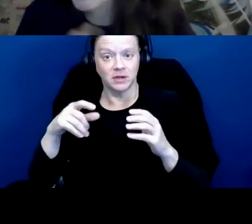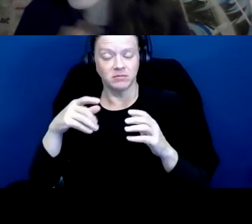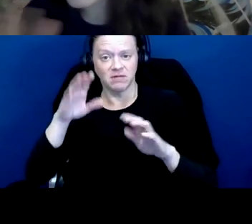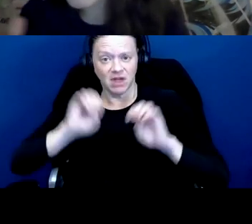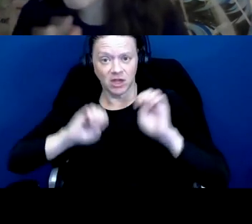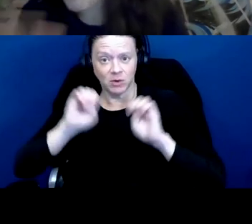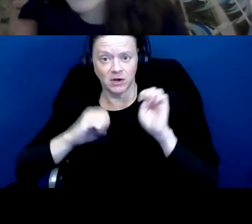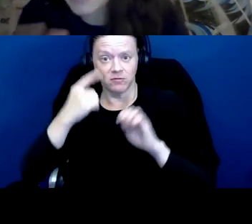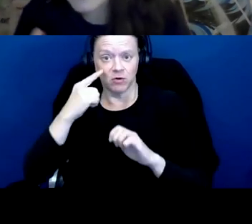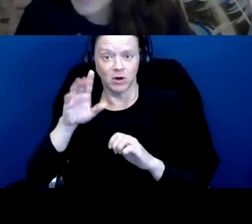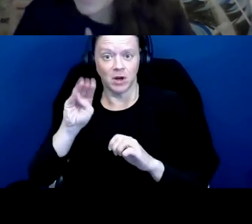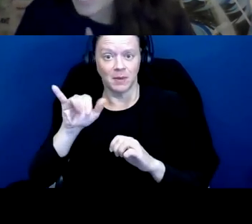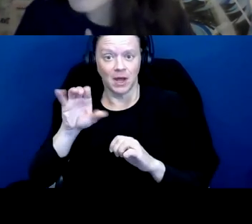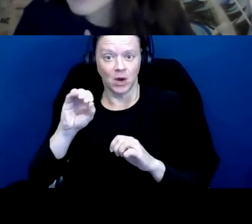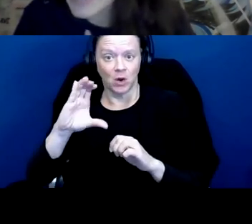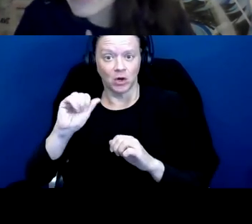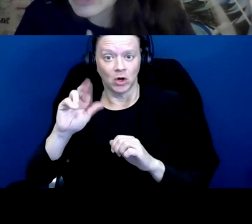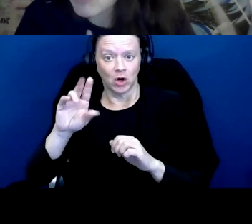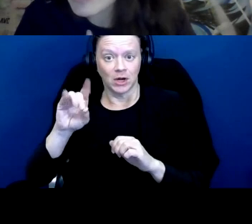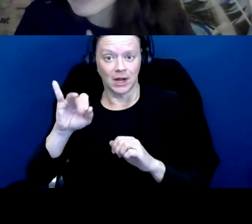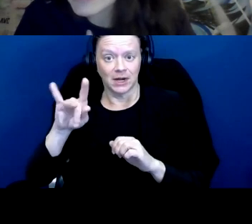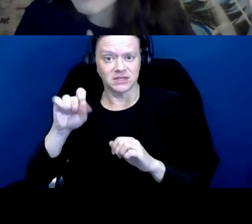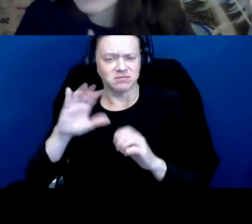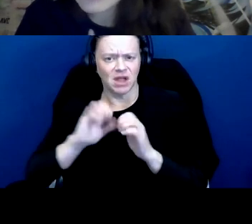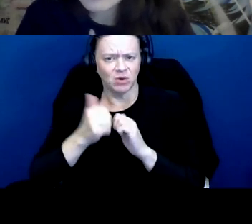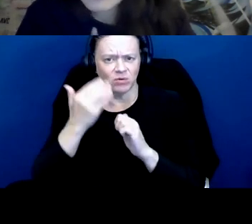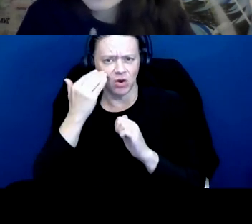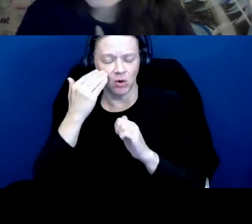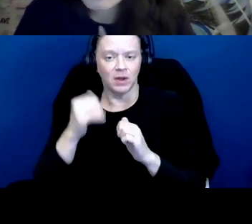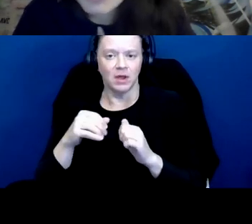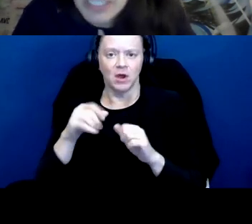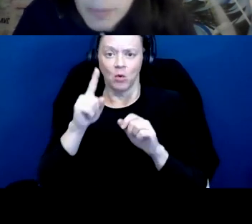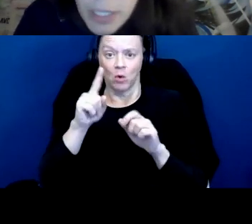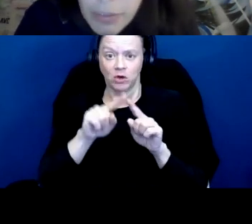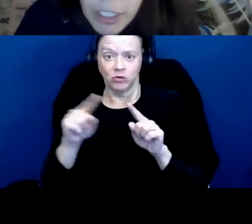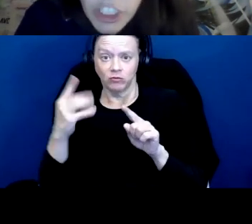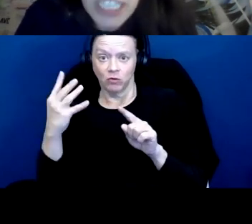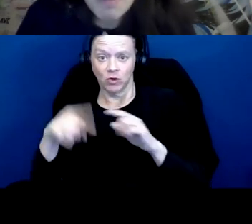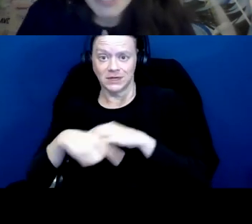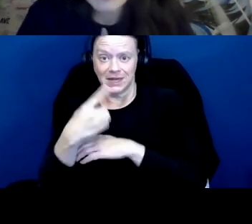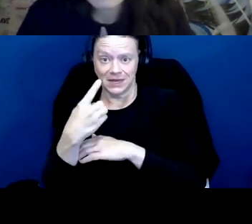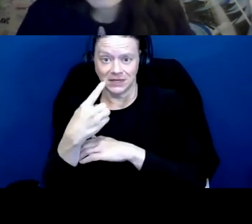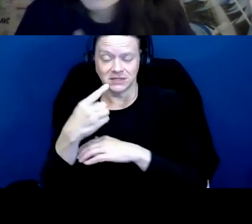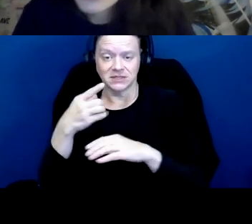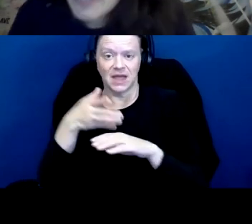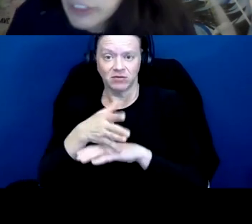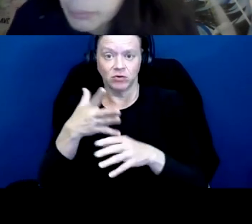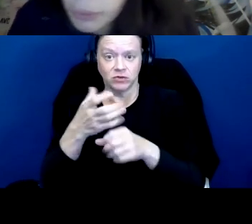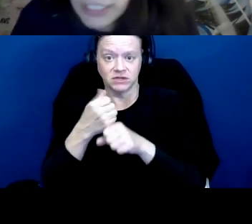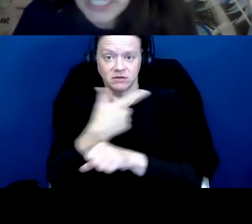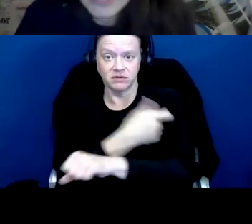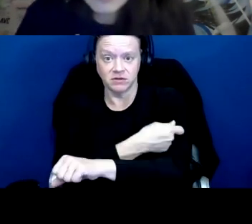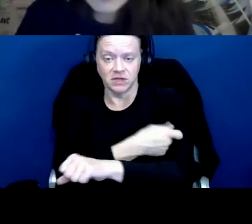if 1 to 4 days after getting the COVID-19 vaccine, someone develops severe chest pain,